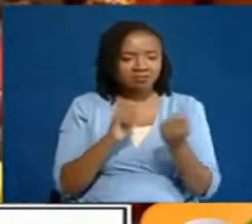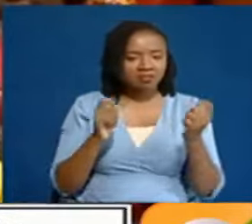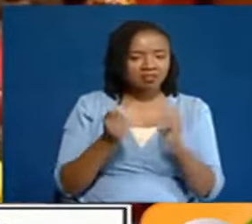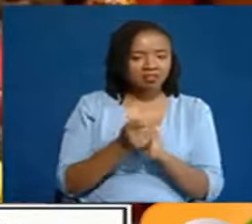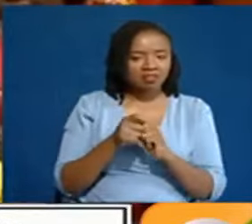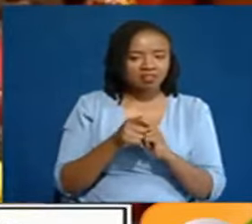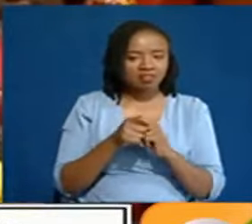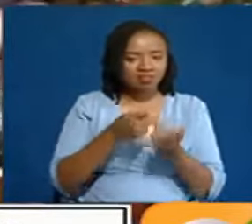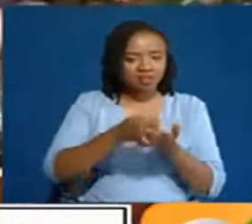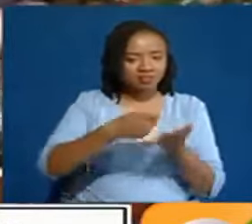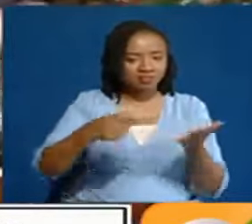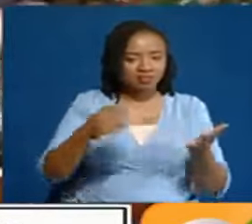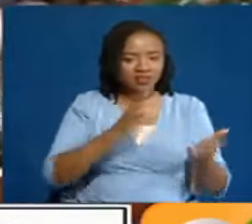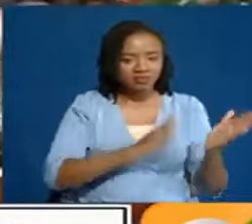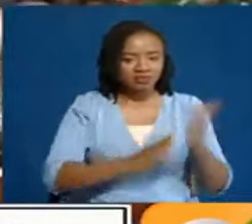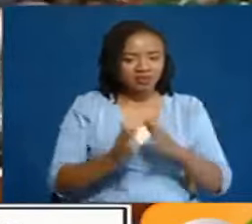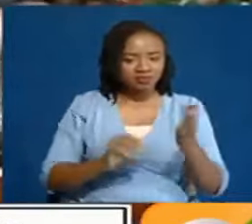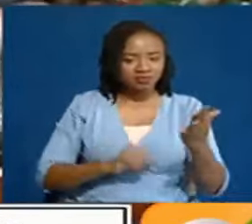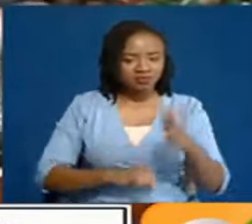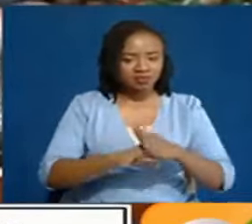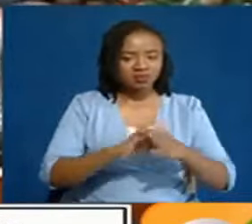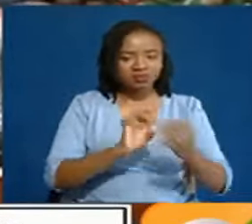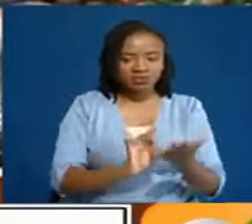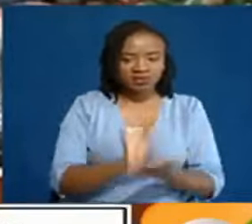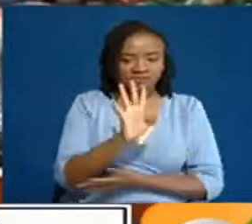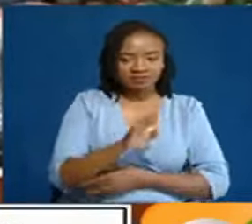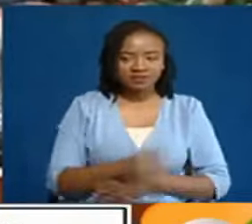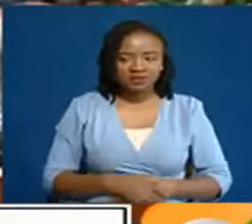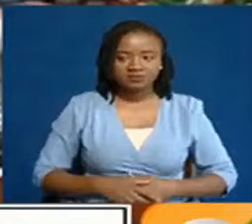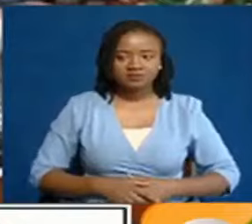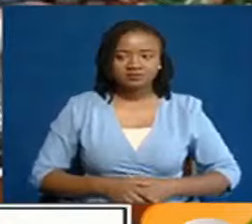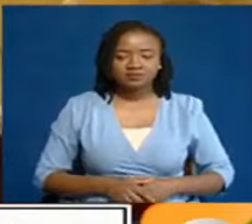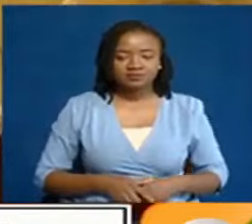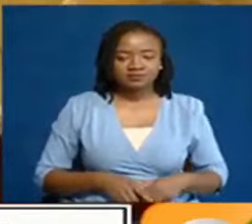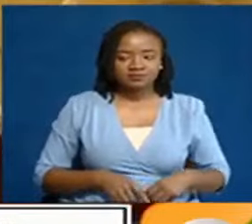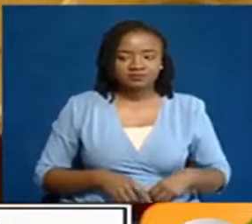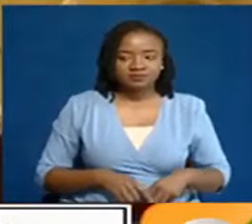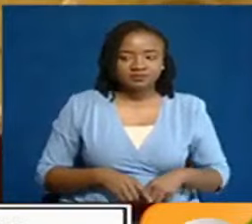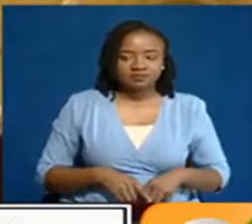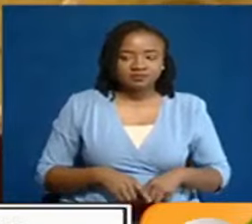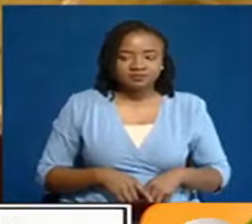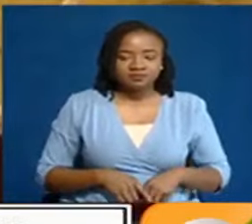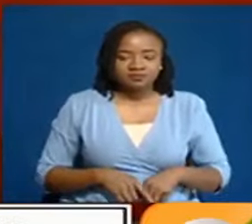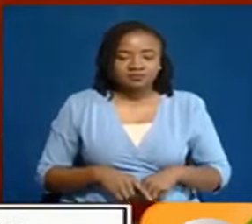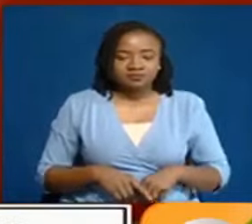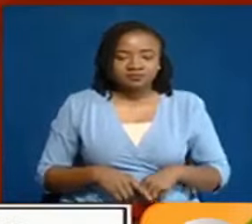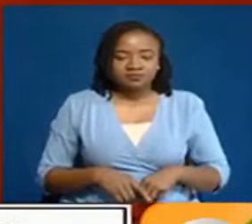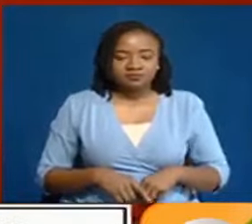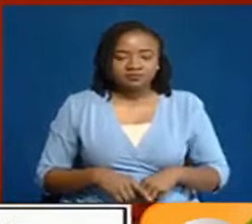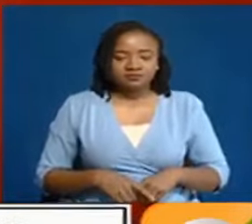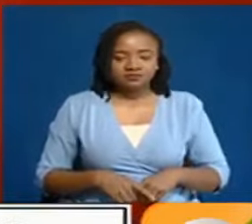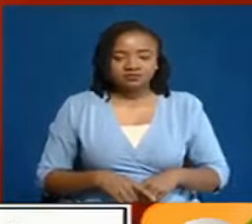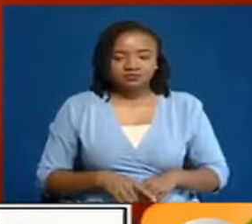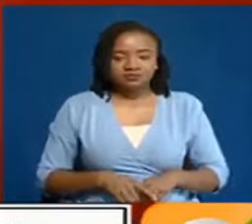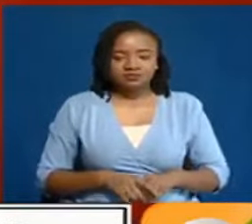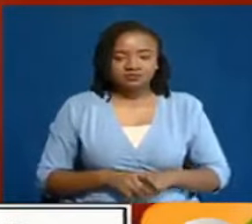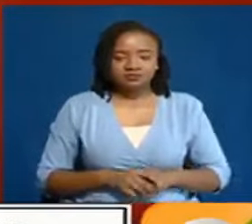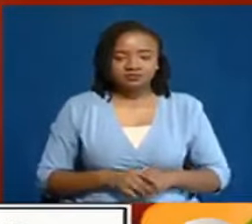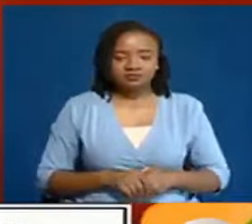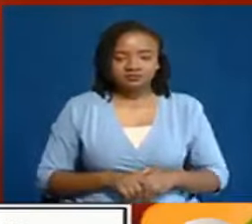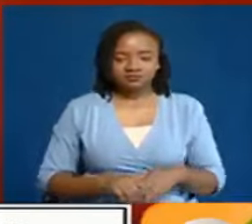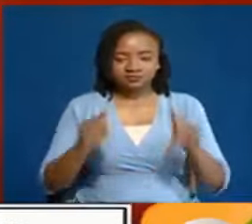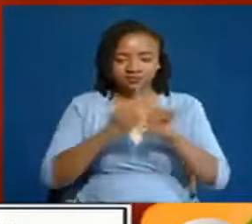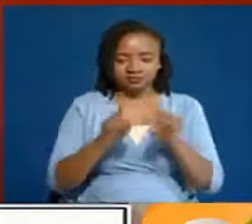for the security of President William Ruto and their own by extension to be beefed up. We have been told by certain